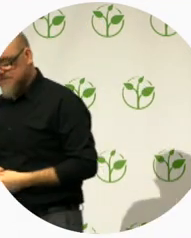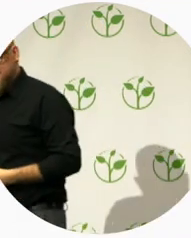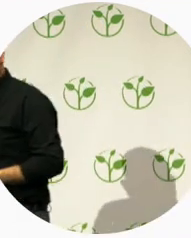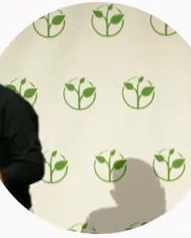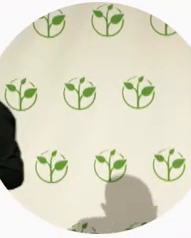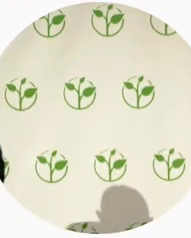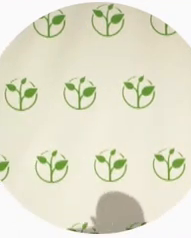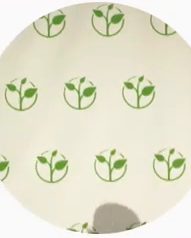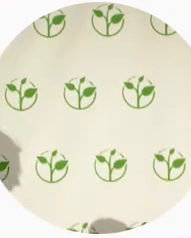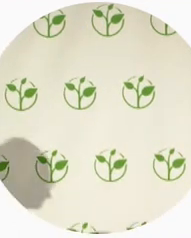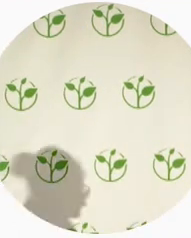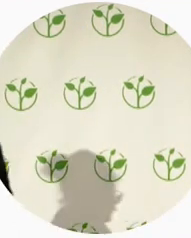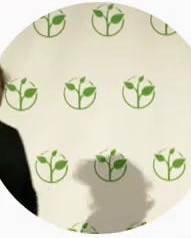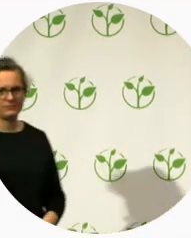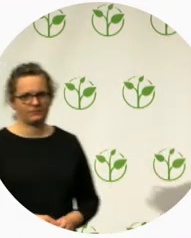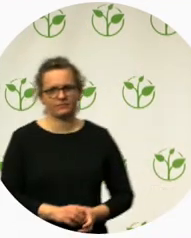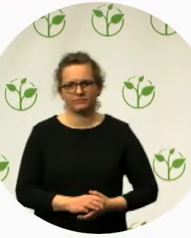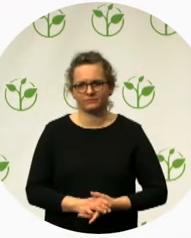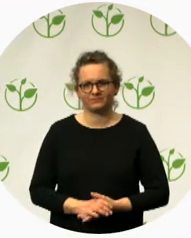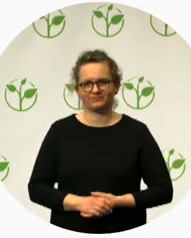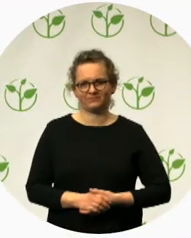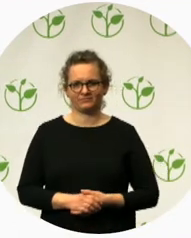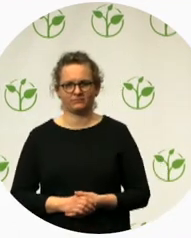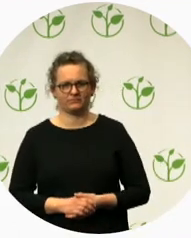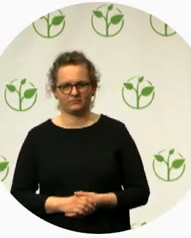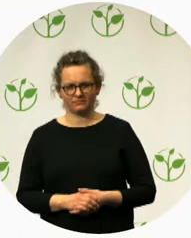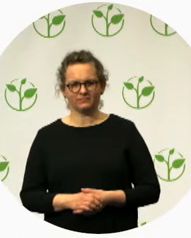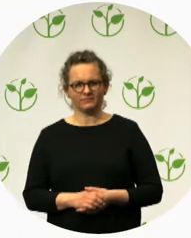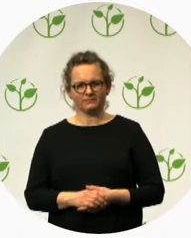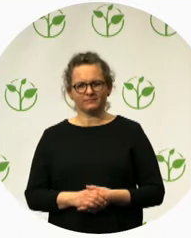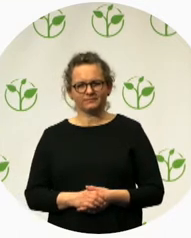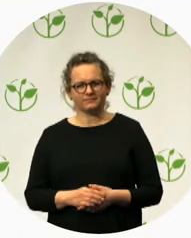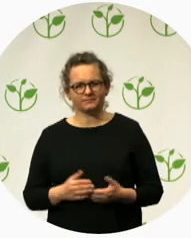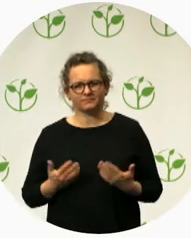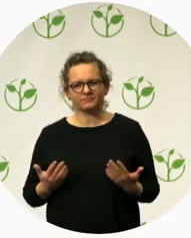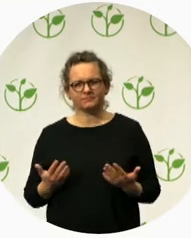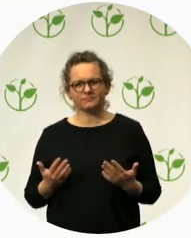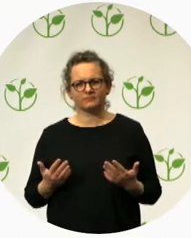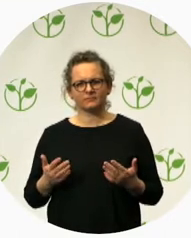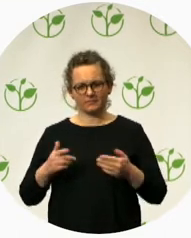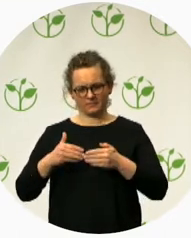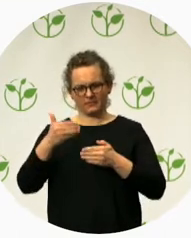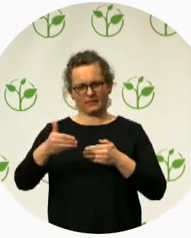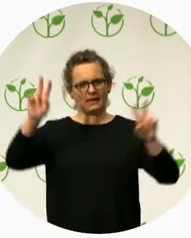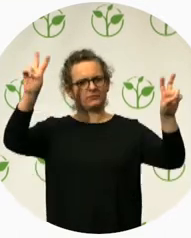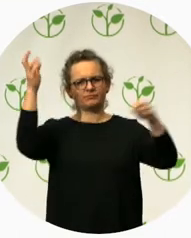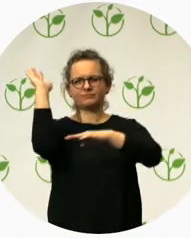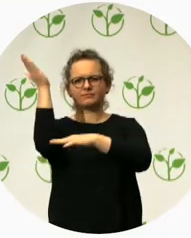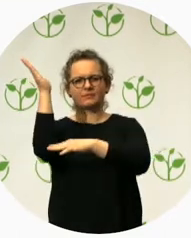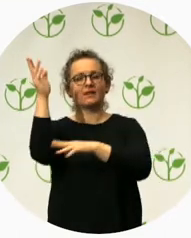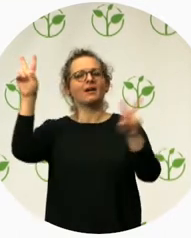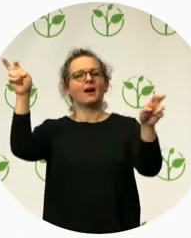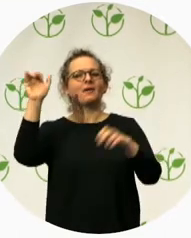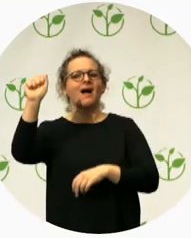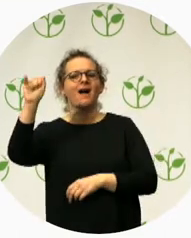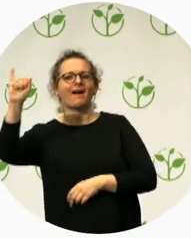and please also show the next slide. It's artificial intelligence and autonomous vehicle. That was the next topic that we agreed on to